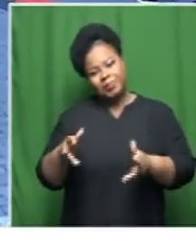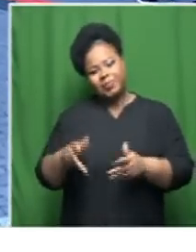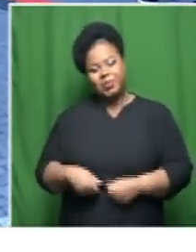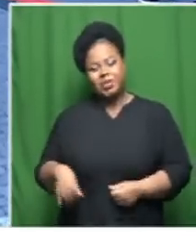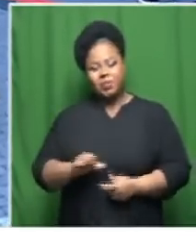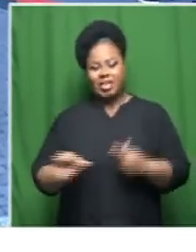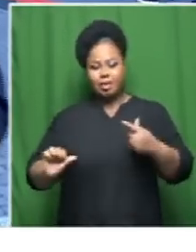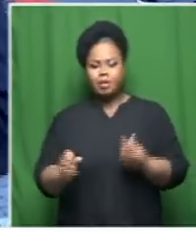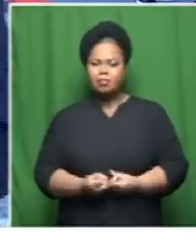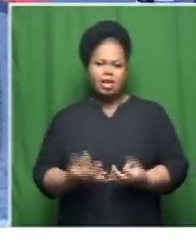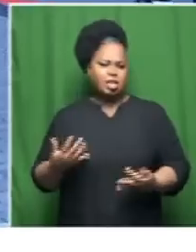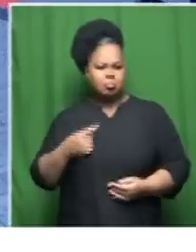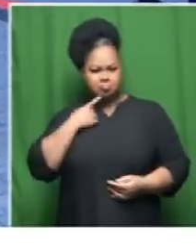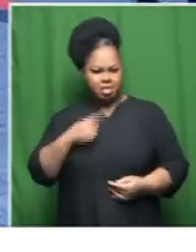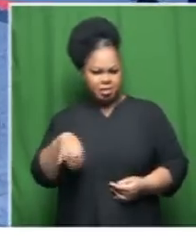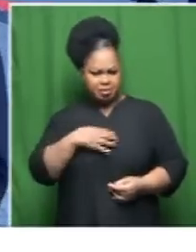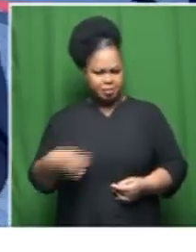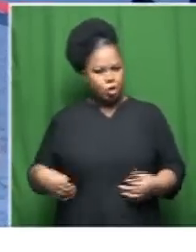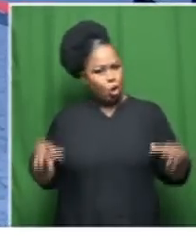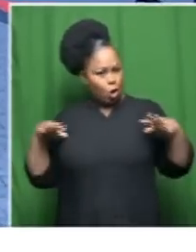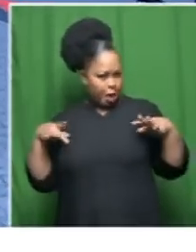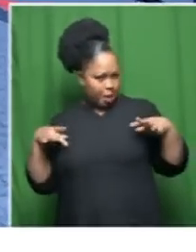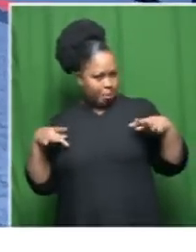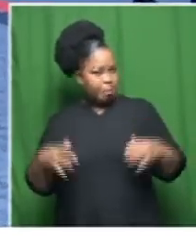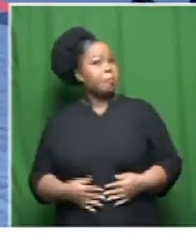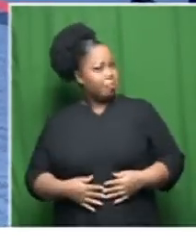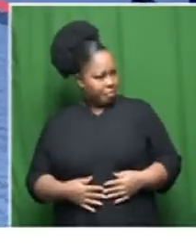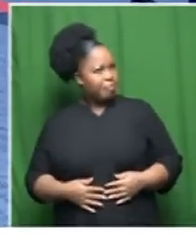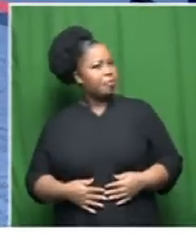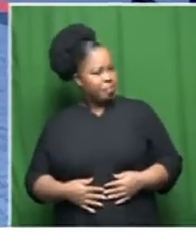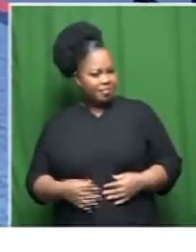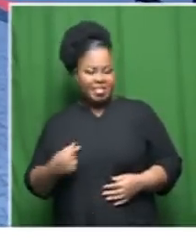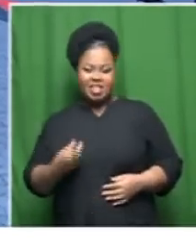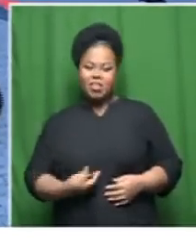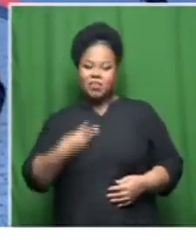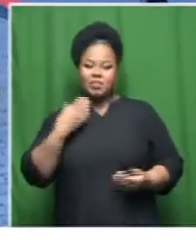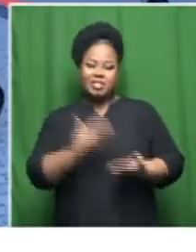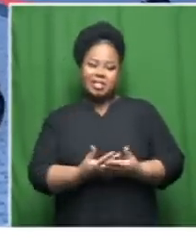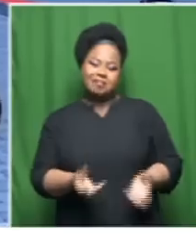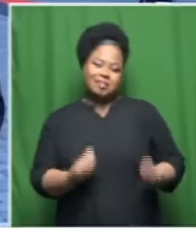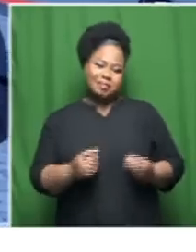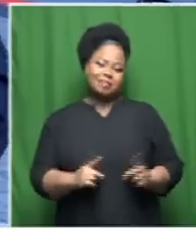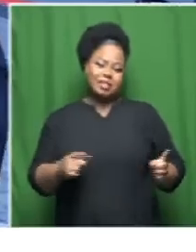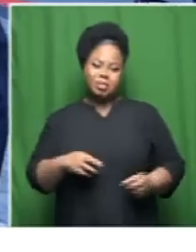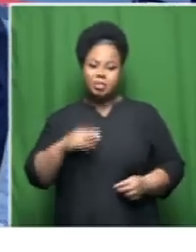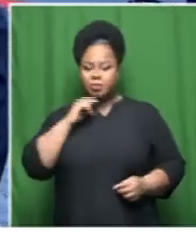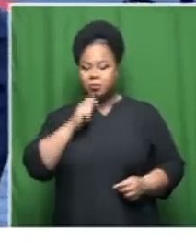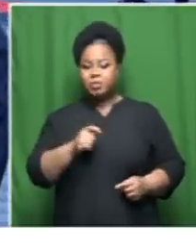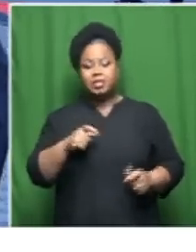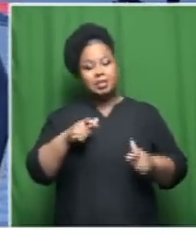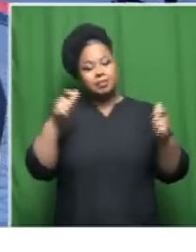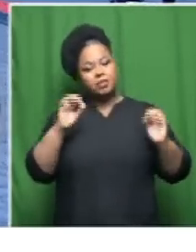questions about actually maybe the President should give us a public holiday, only Banyana holiday. I wish we could get a public holiday, but really it is a big